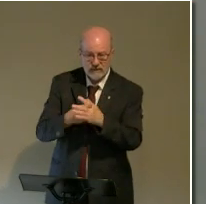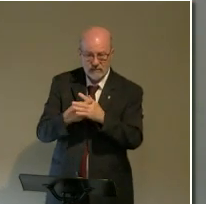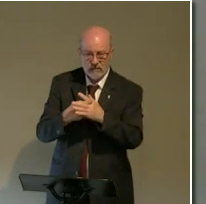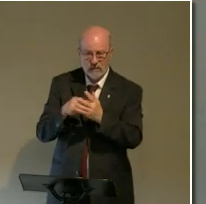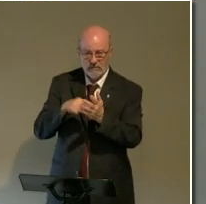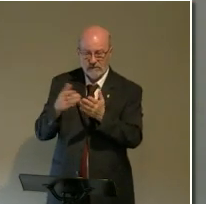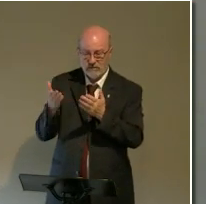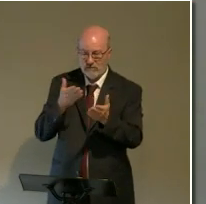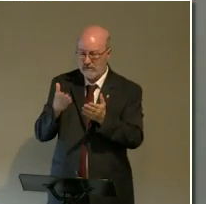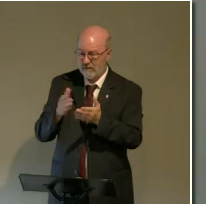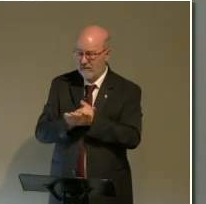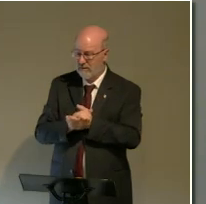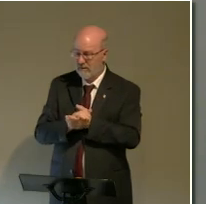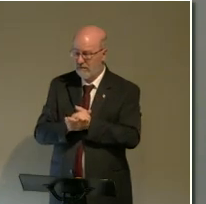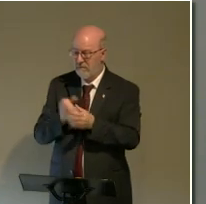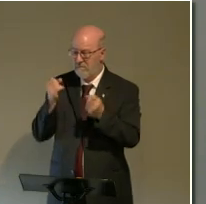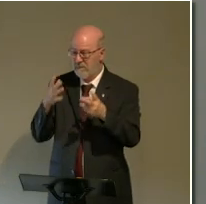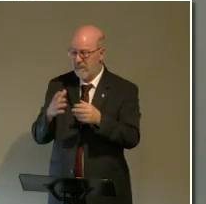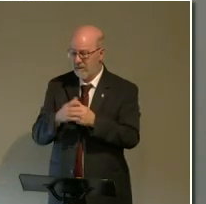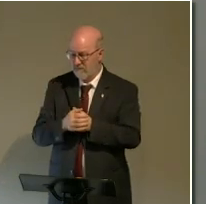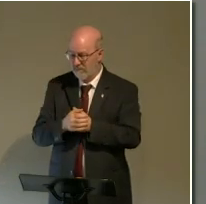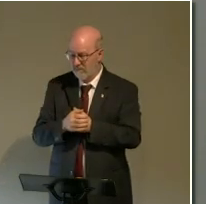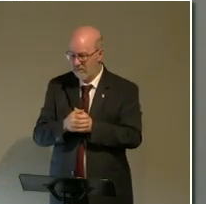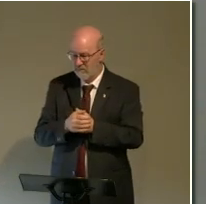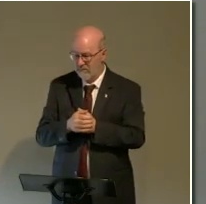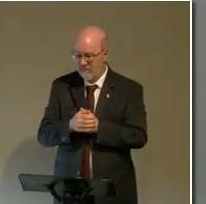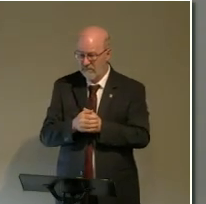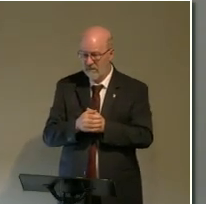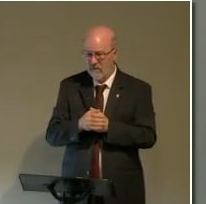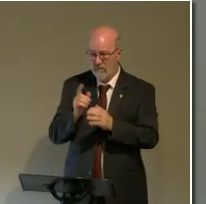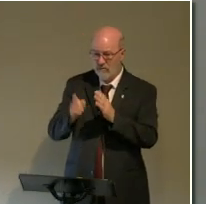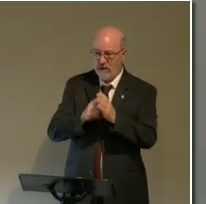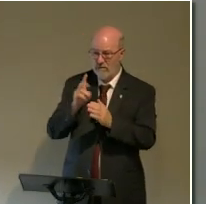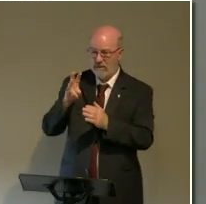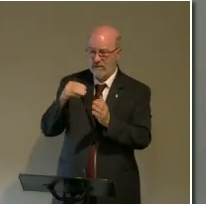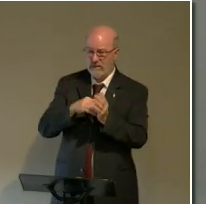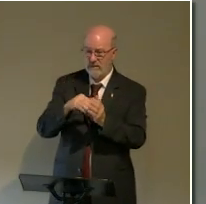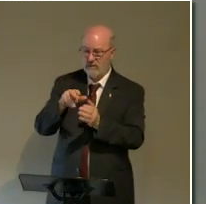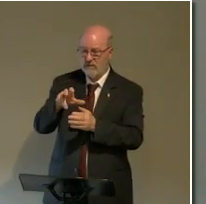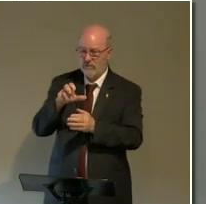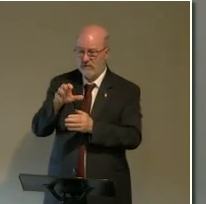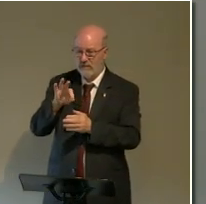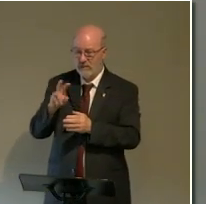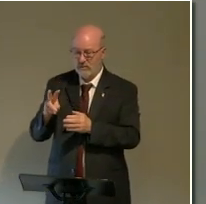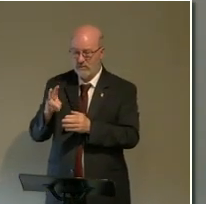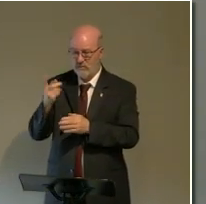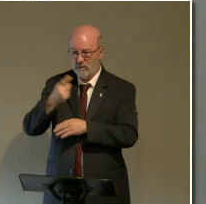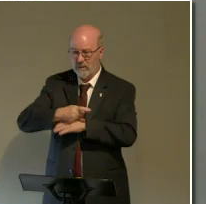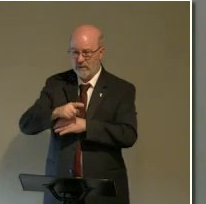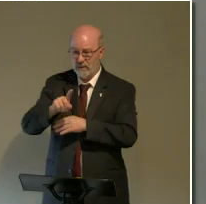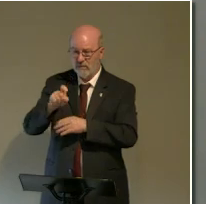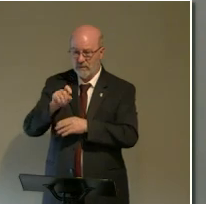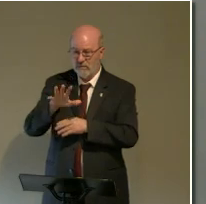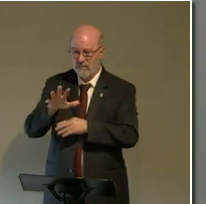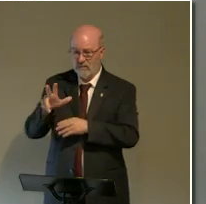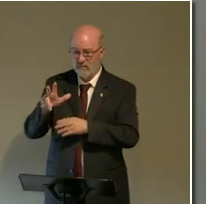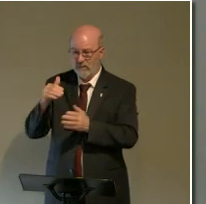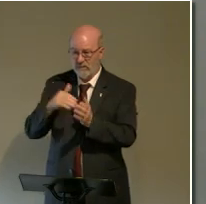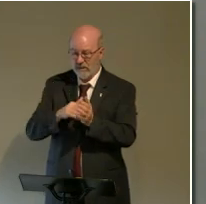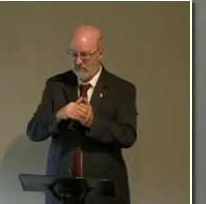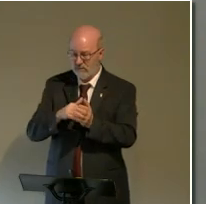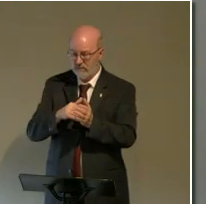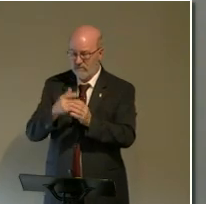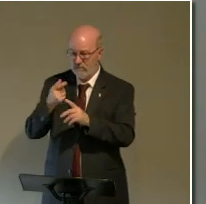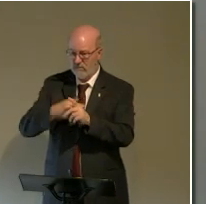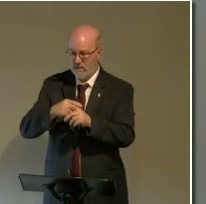of this sermon? Lots, okay? Per hour, 6,392. Per day, 153,000.